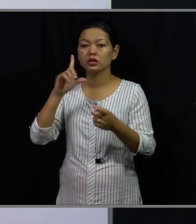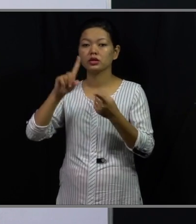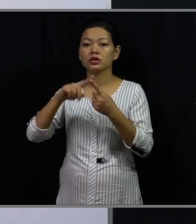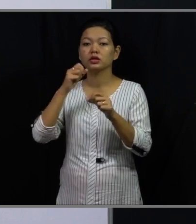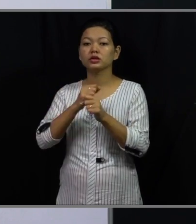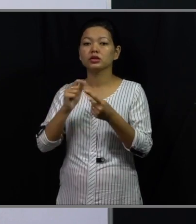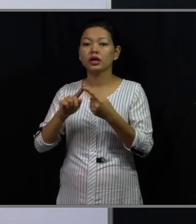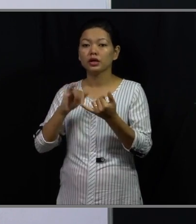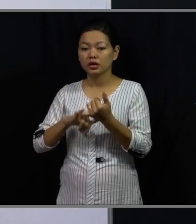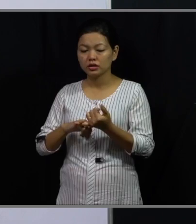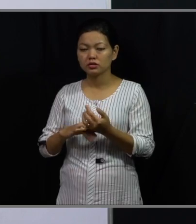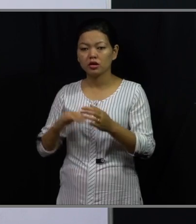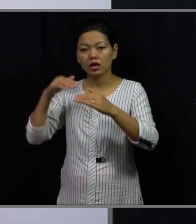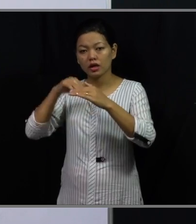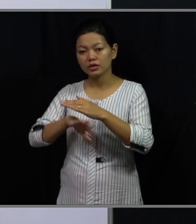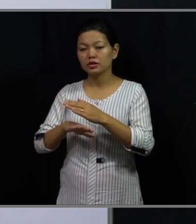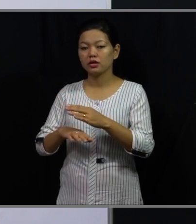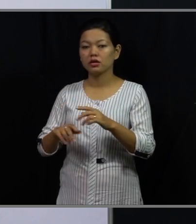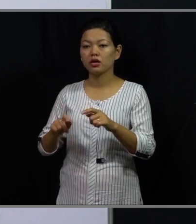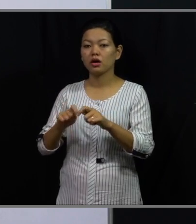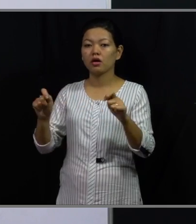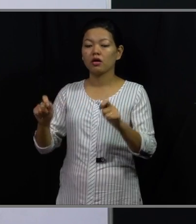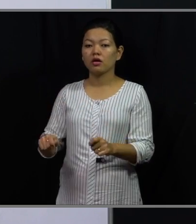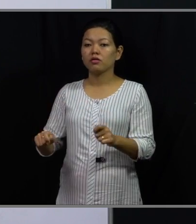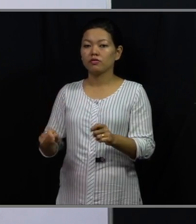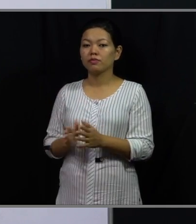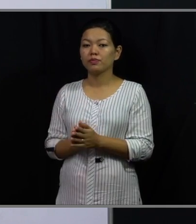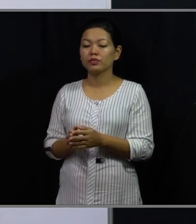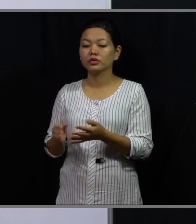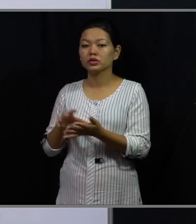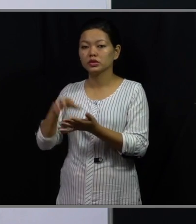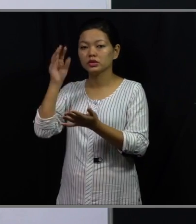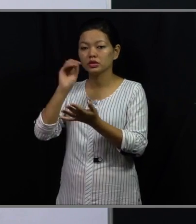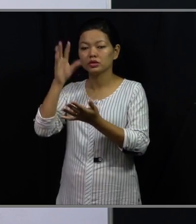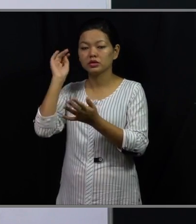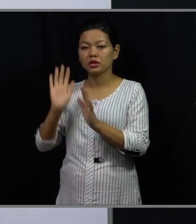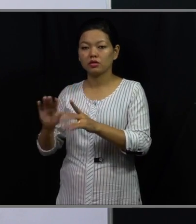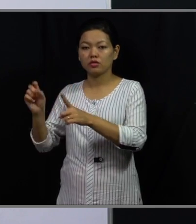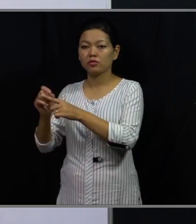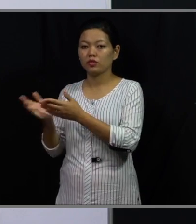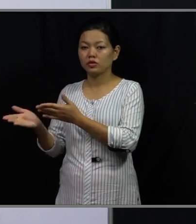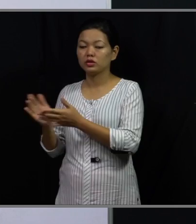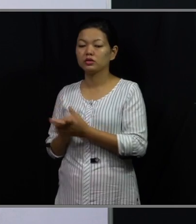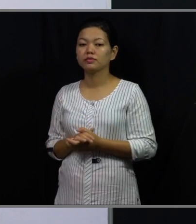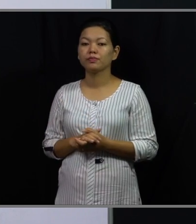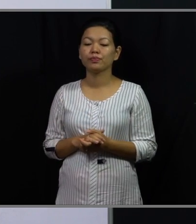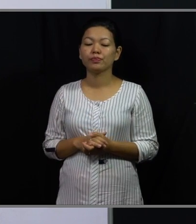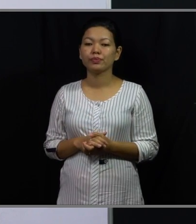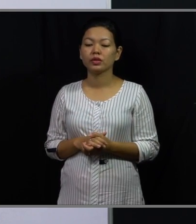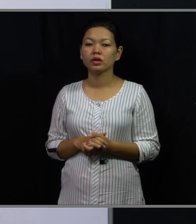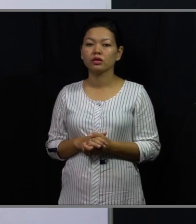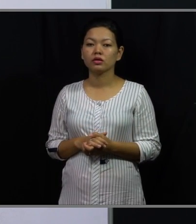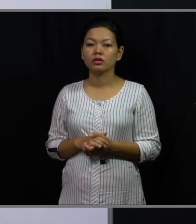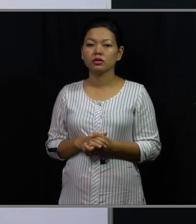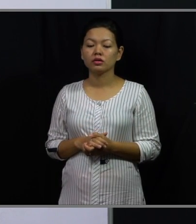function, okay. It's and it deals with all those institutions, okay. It studies about the institutions.